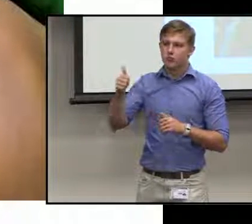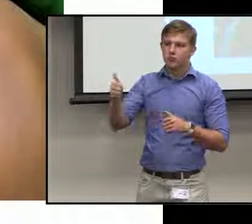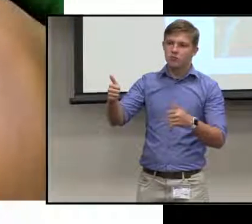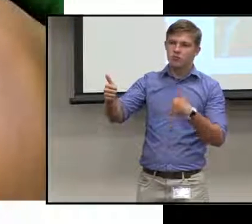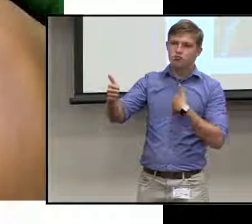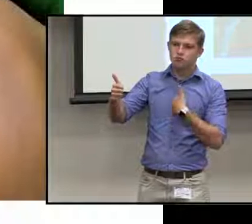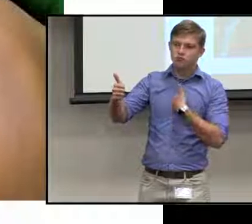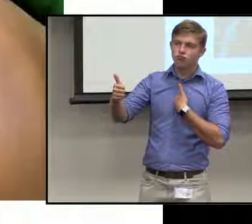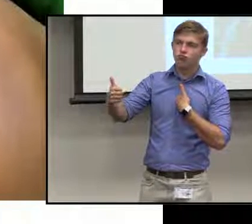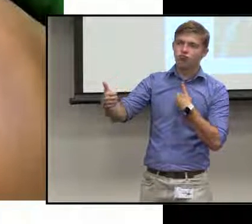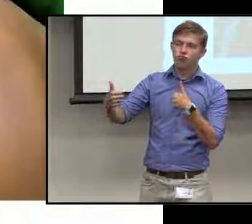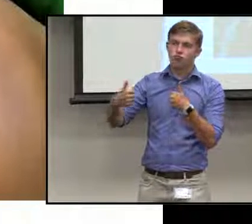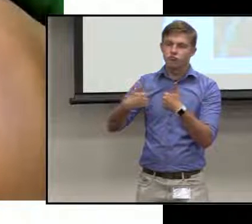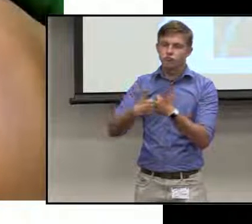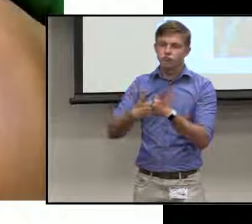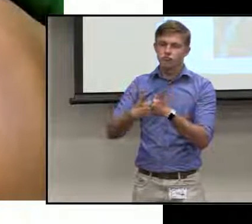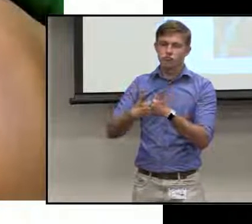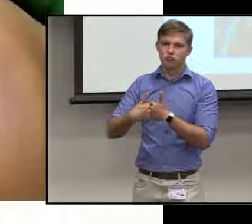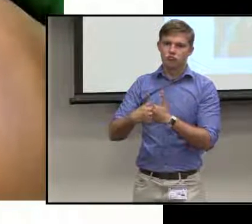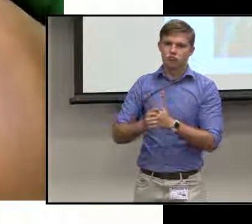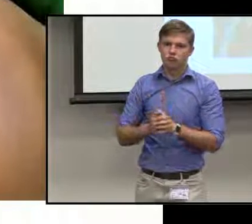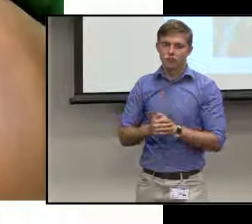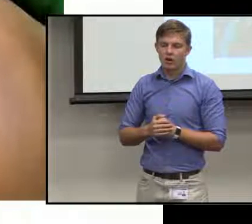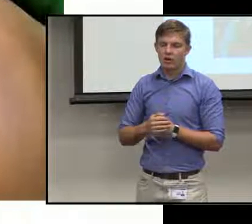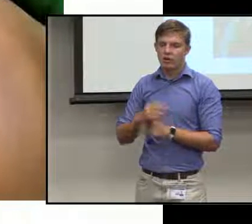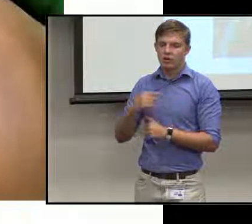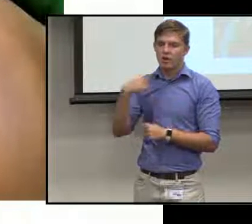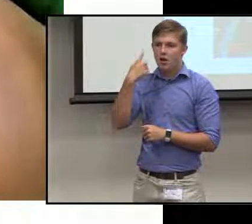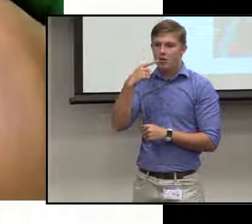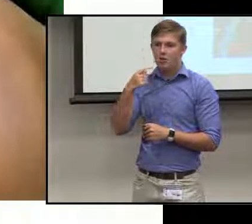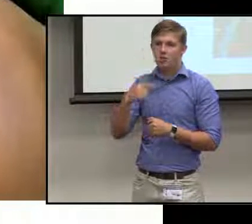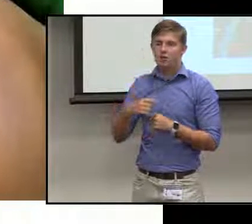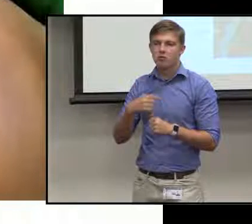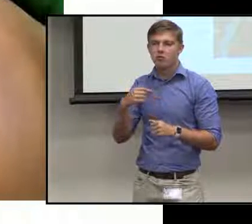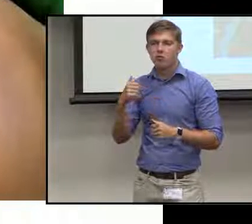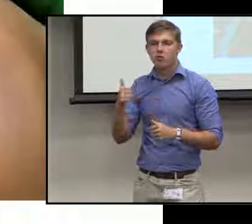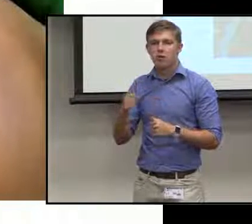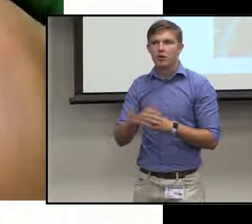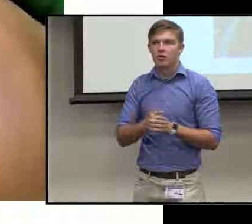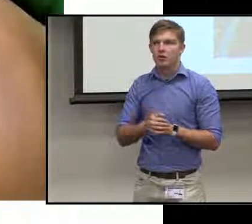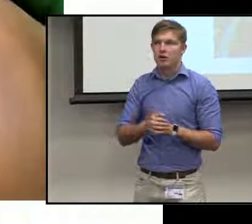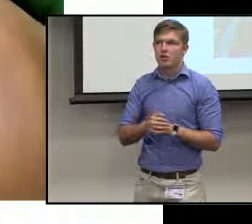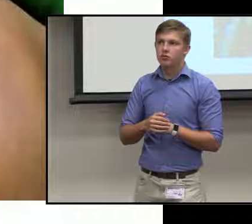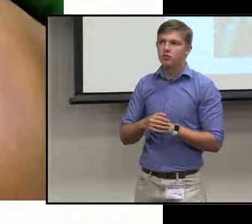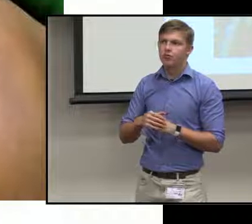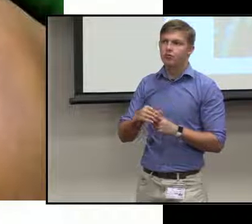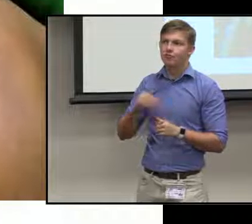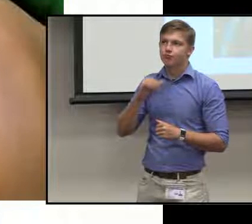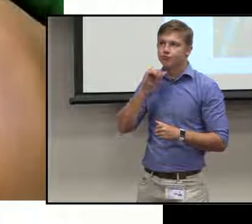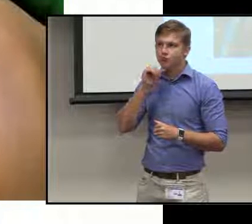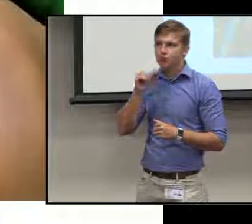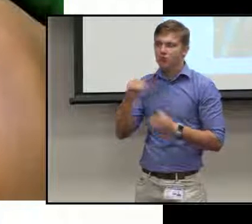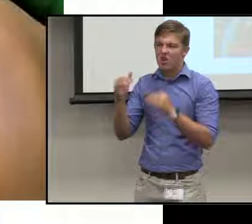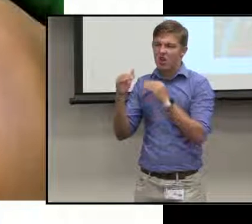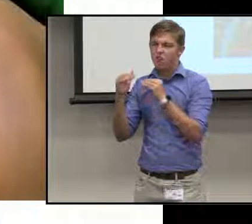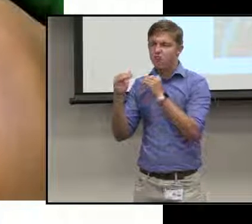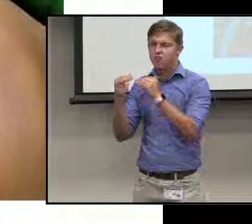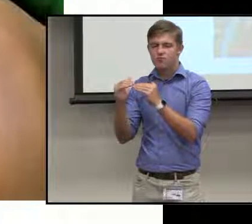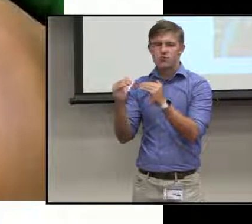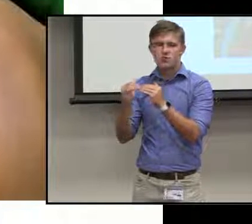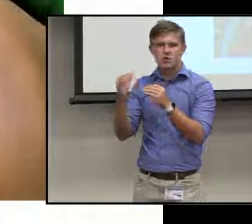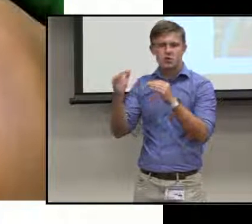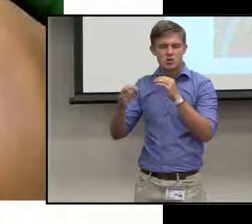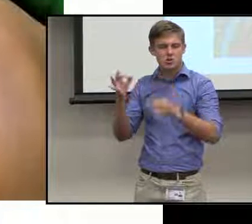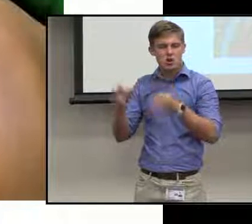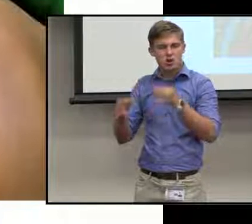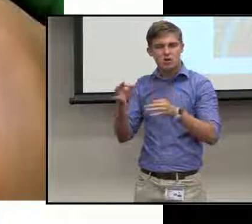us. And they look at themselves as less prejudicial and more accepting of perhaps any country in the world. And